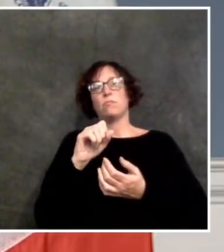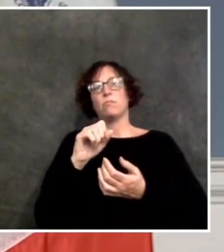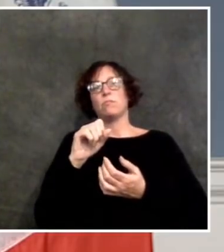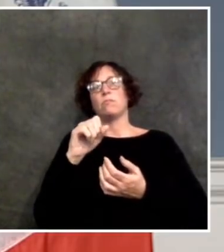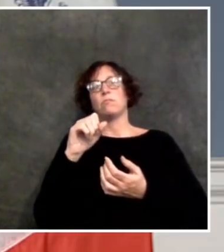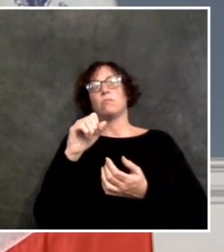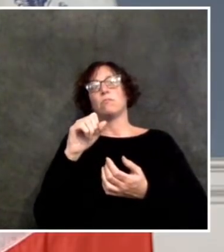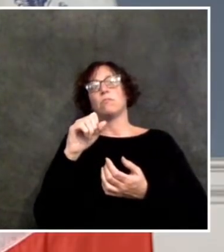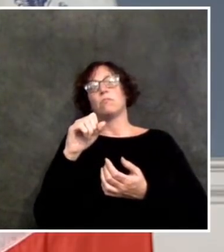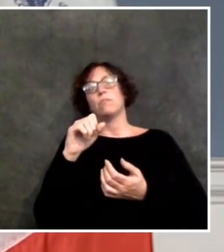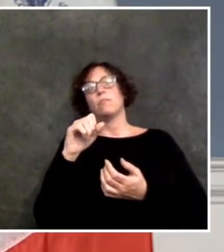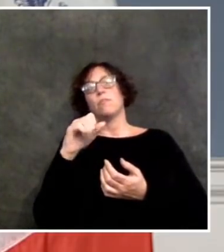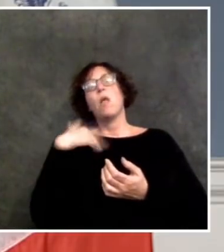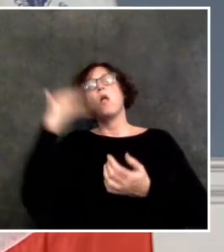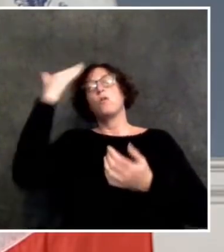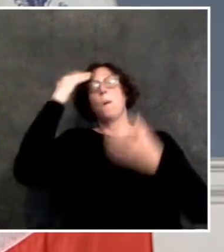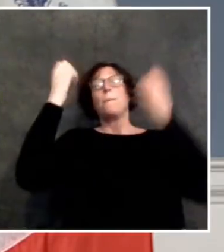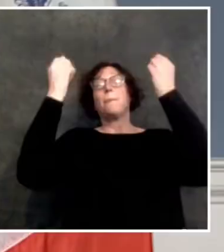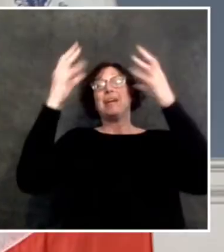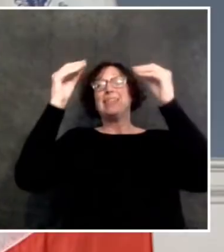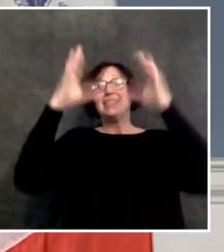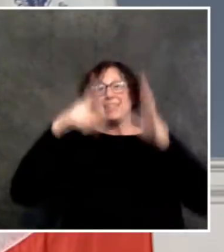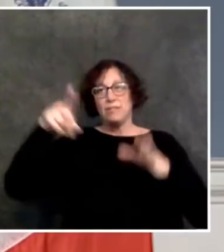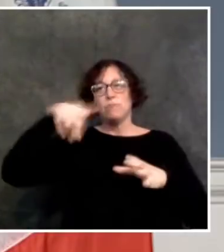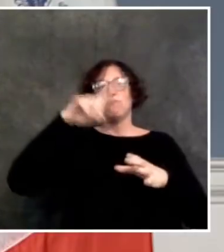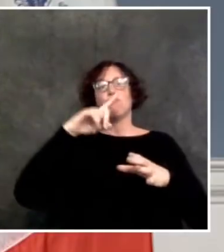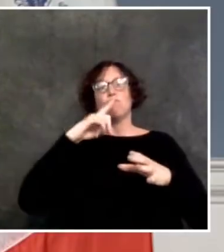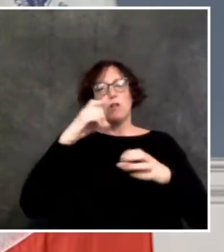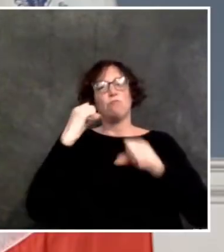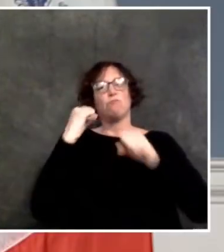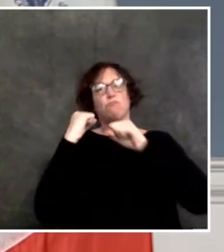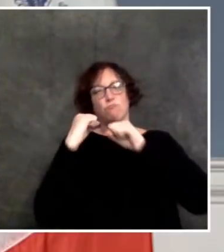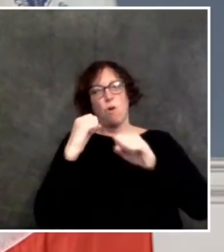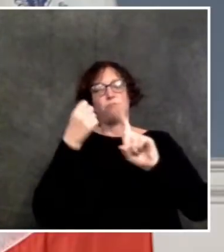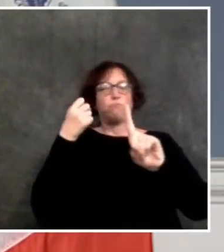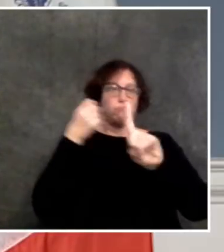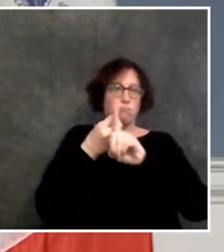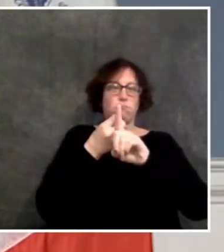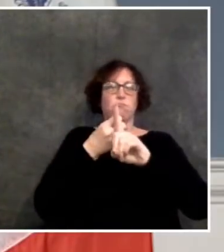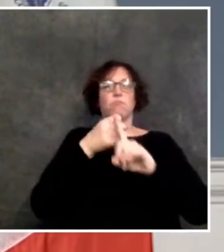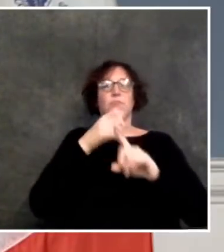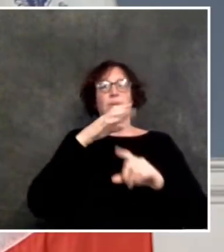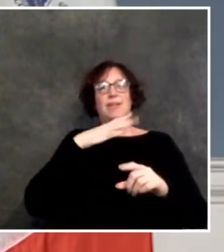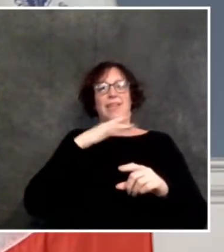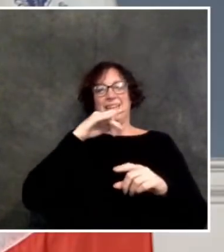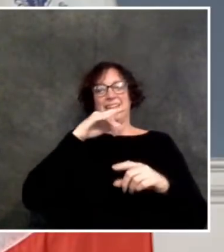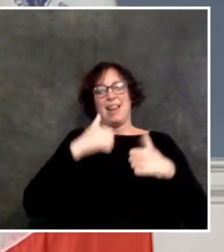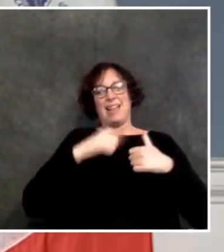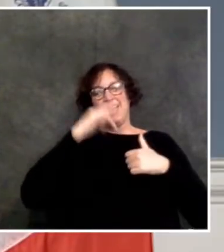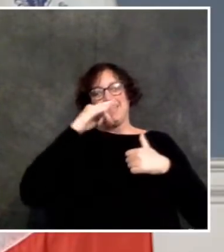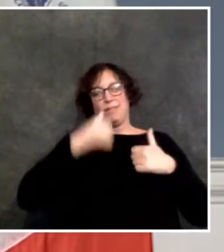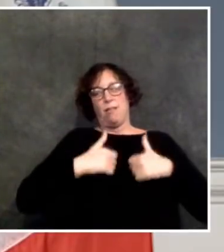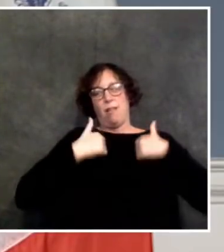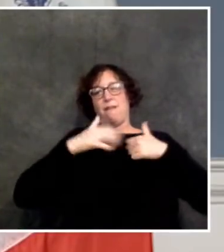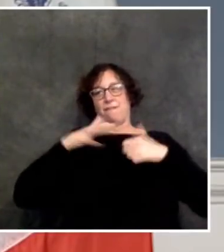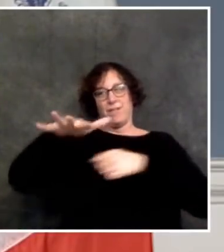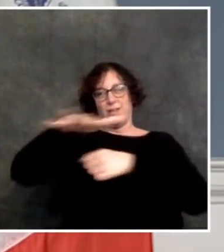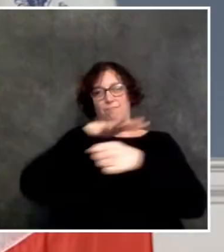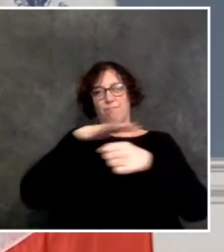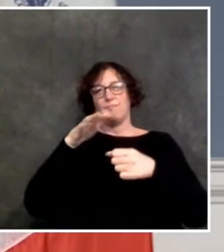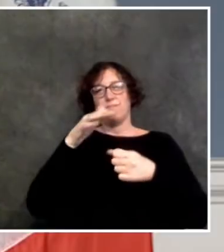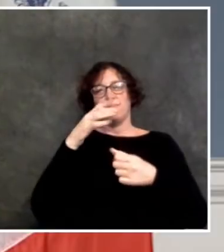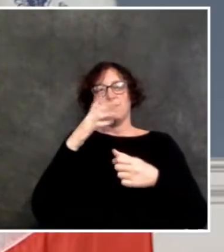who had just a profound impact on my children's lives. And the notion that we've lost, you know, a teacher,